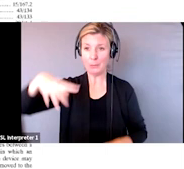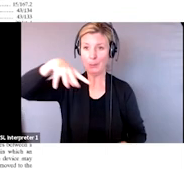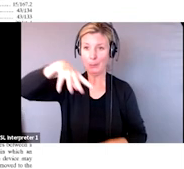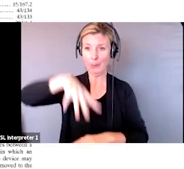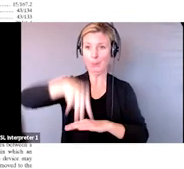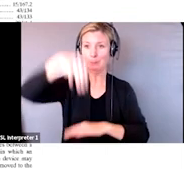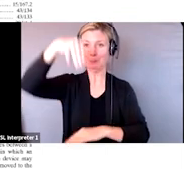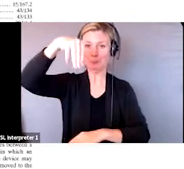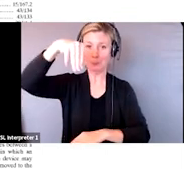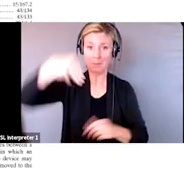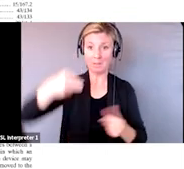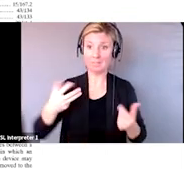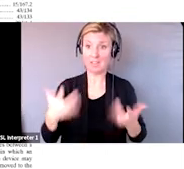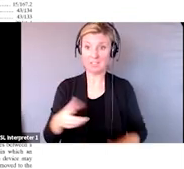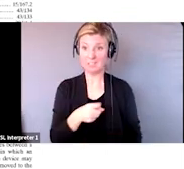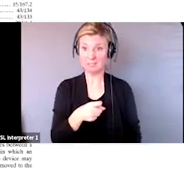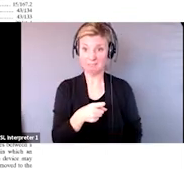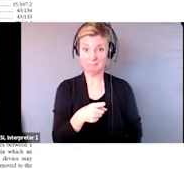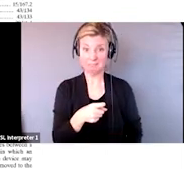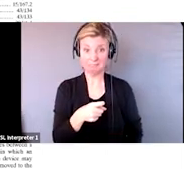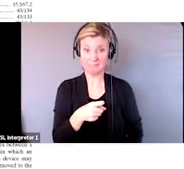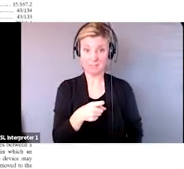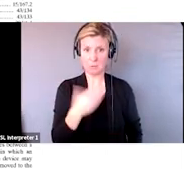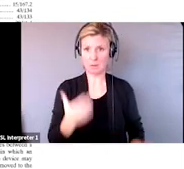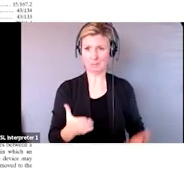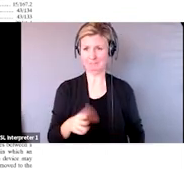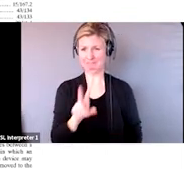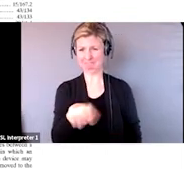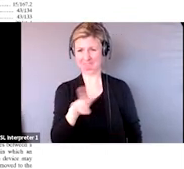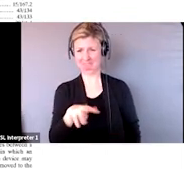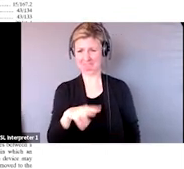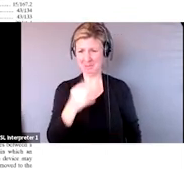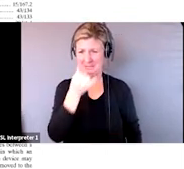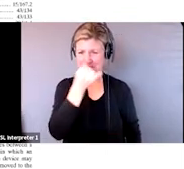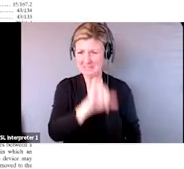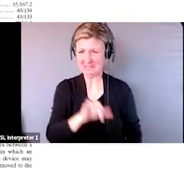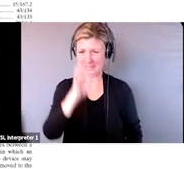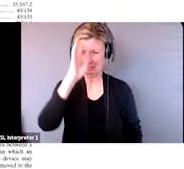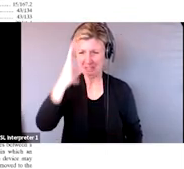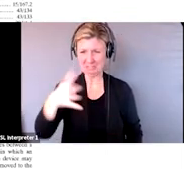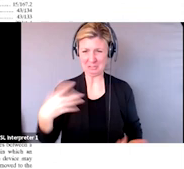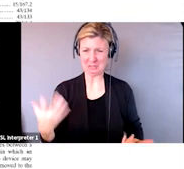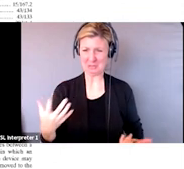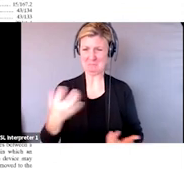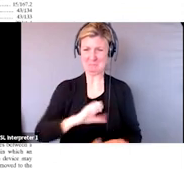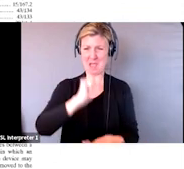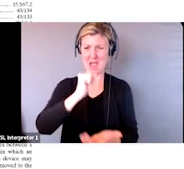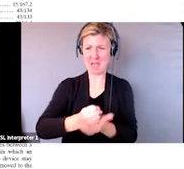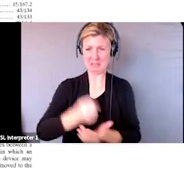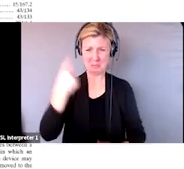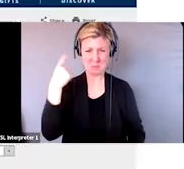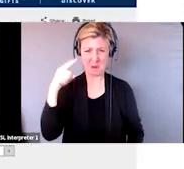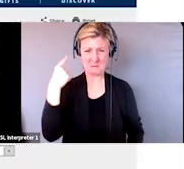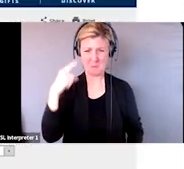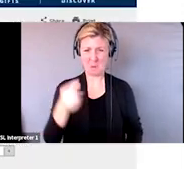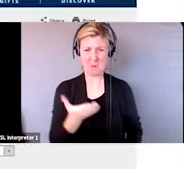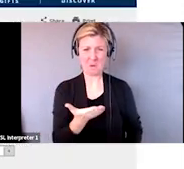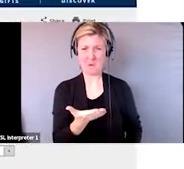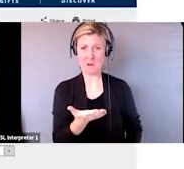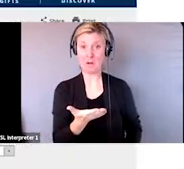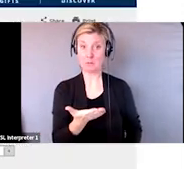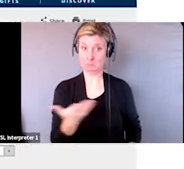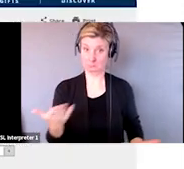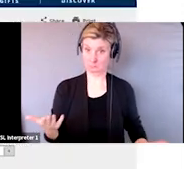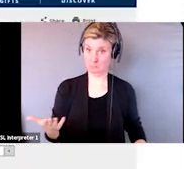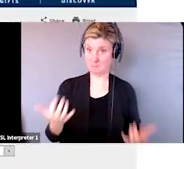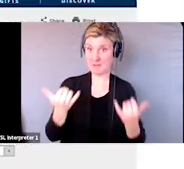and that's it. And a lot of people might think, well, this is a silly little invention and what's the point of patenting that? Well, you can buy